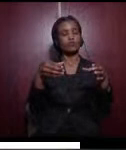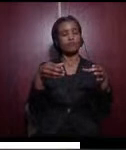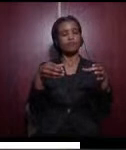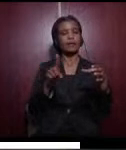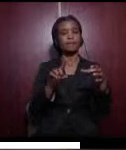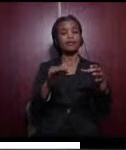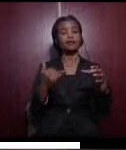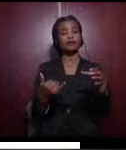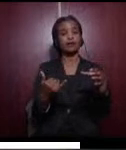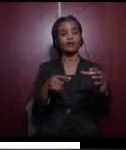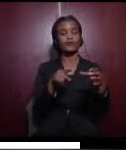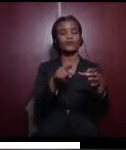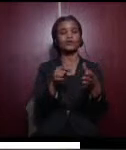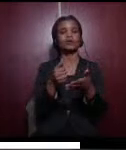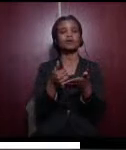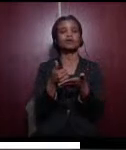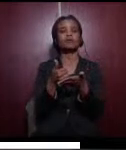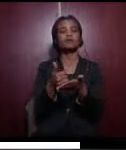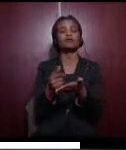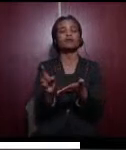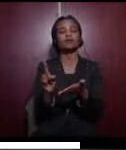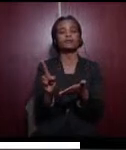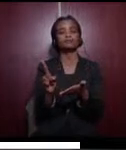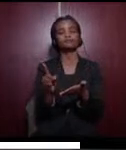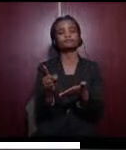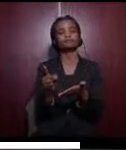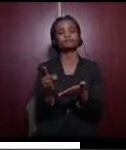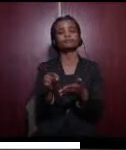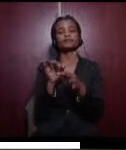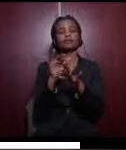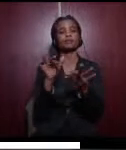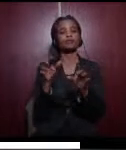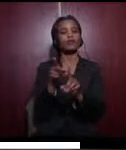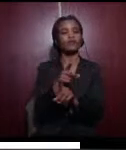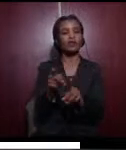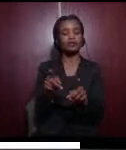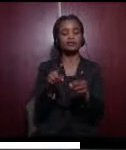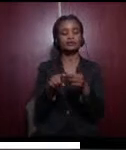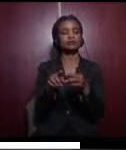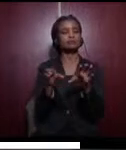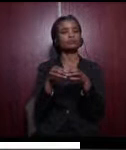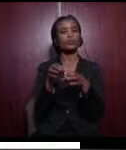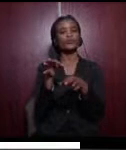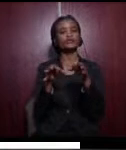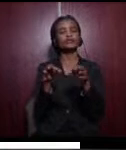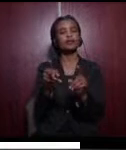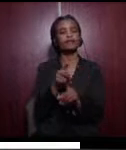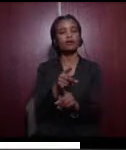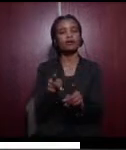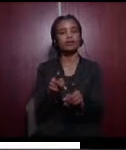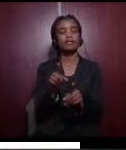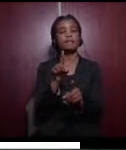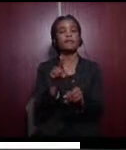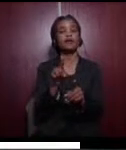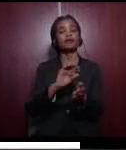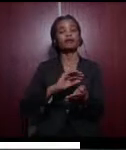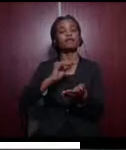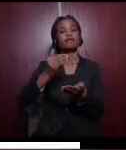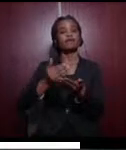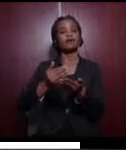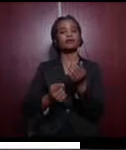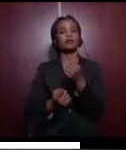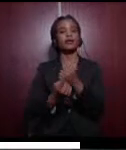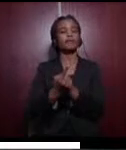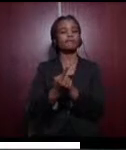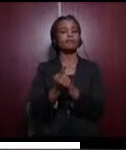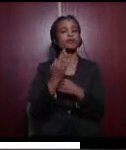funding to organizations providing assistance to victims of violence, political violence. The fund was last activated in 2001 and